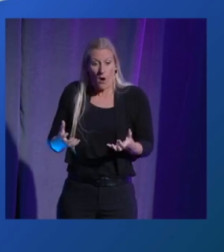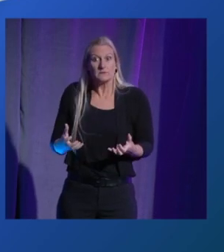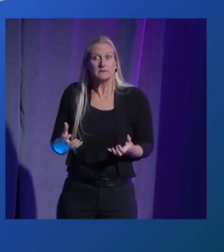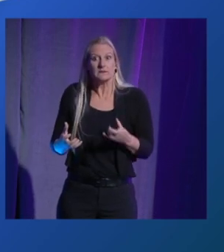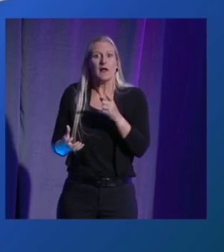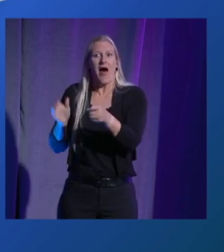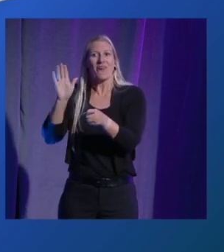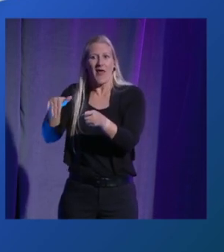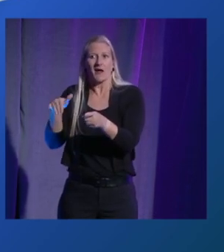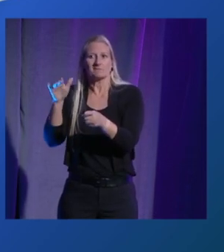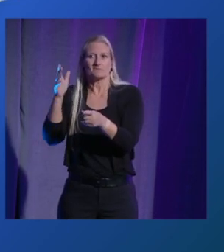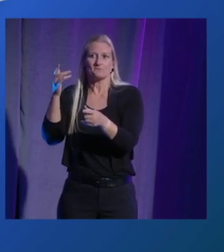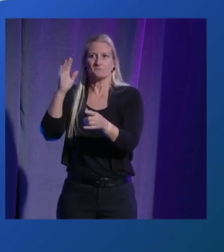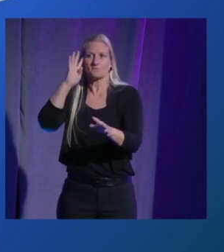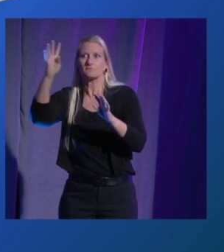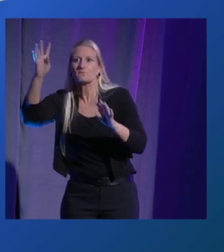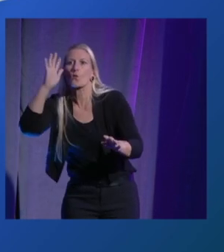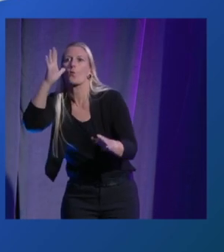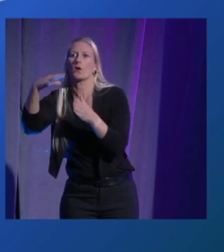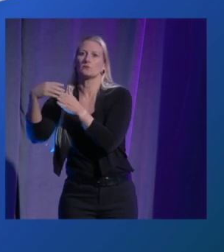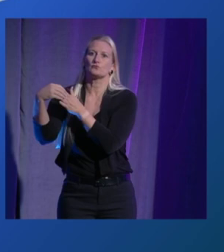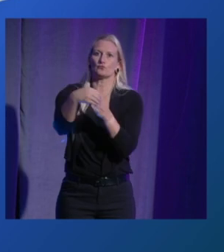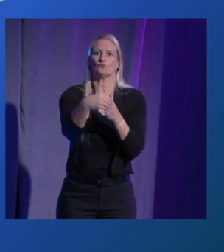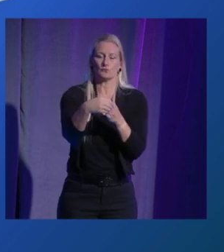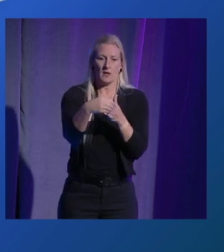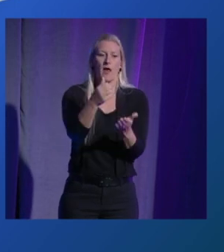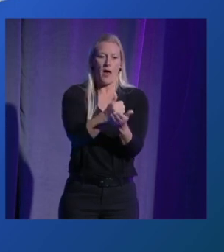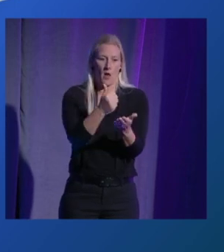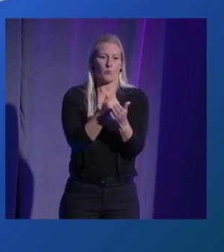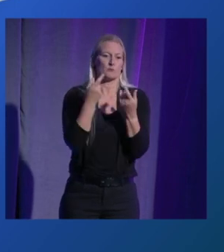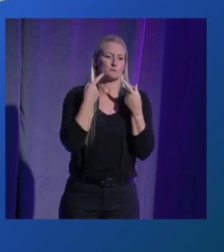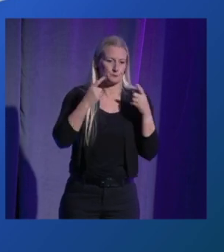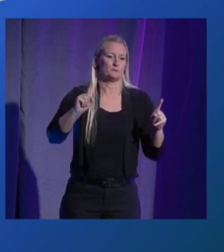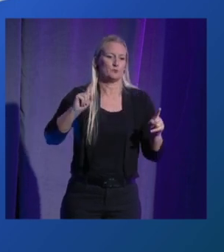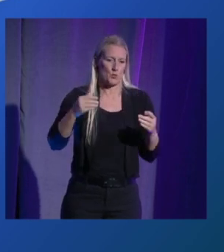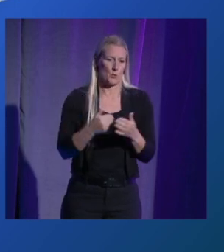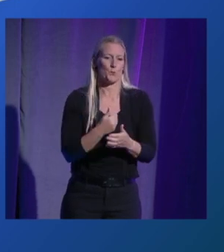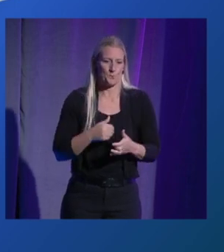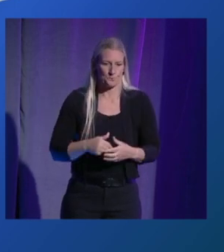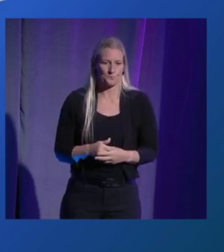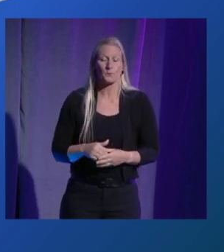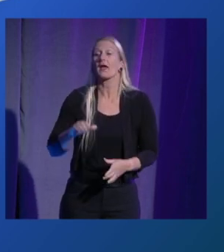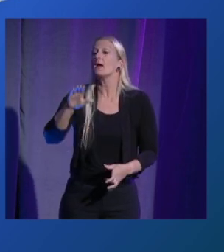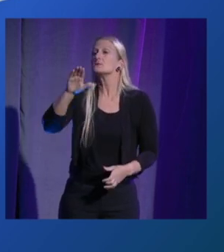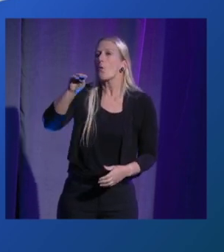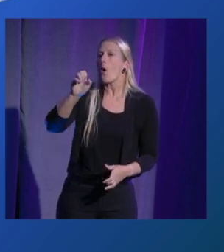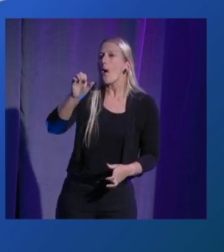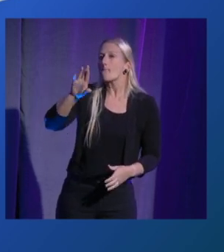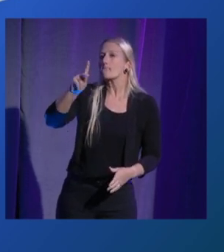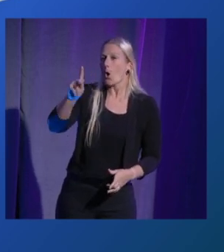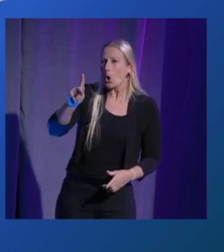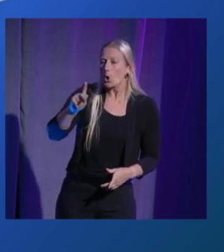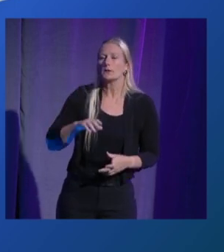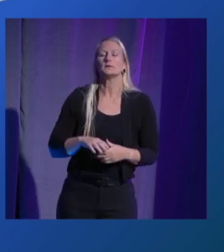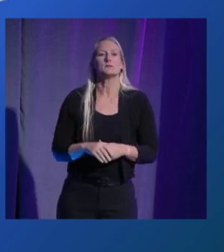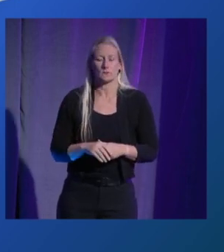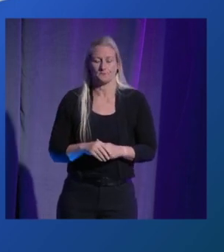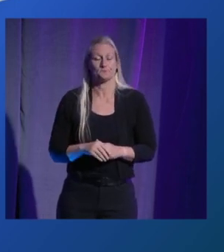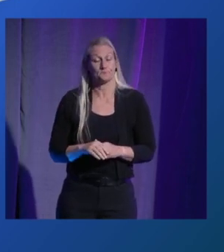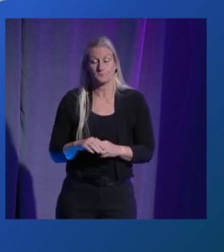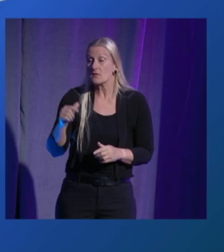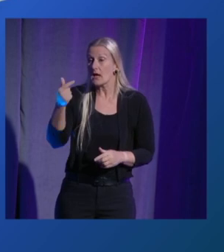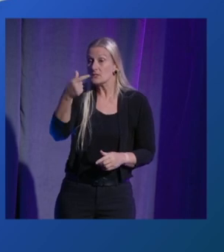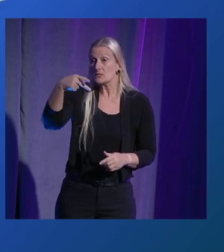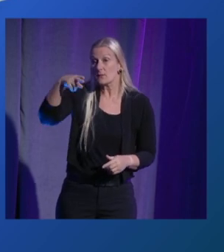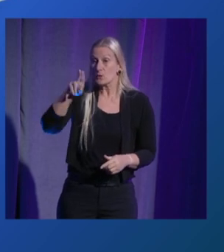there yeah Patrick um my family myself personally have been a uh high demand consumers of gpus